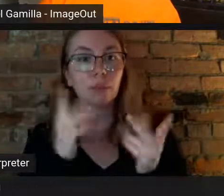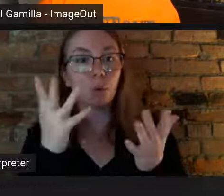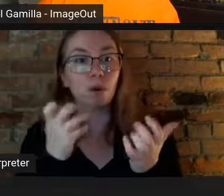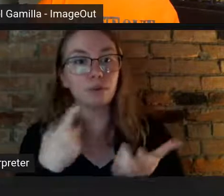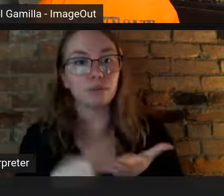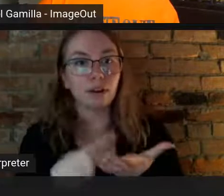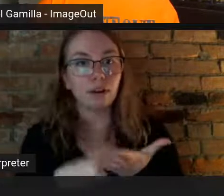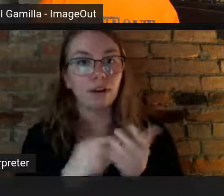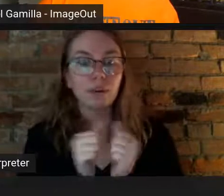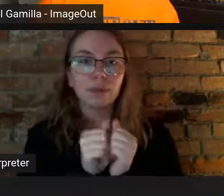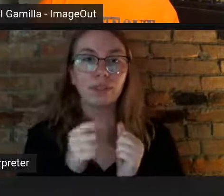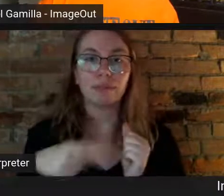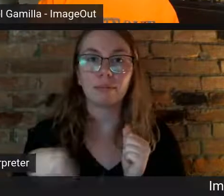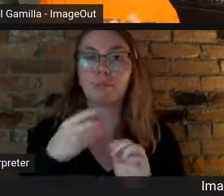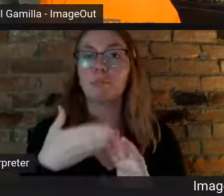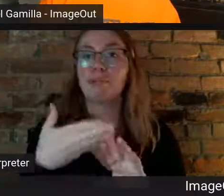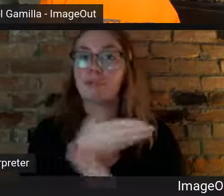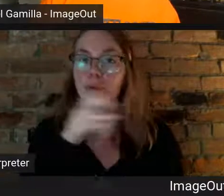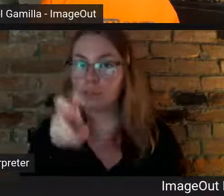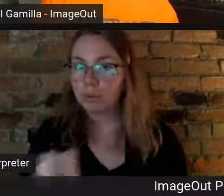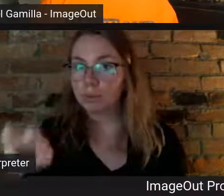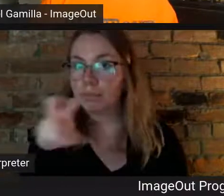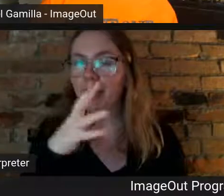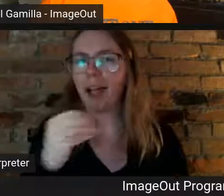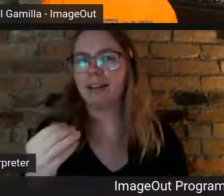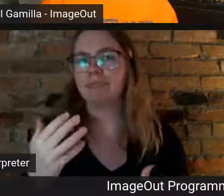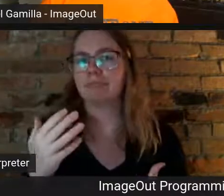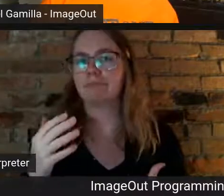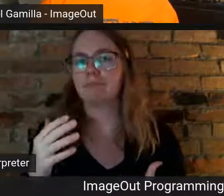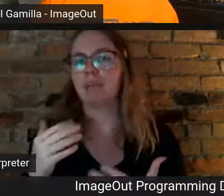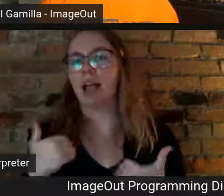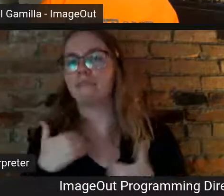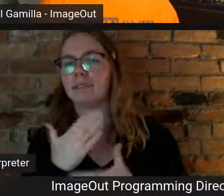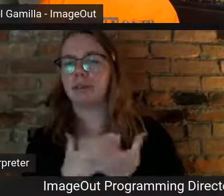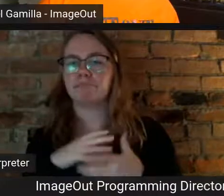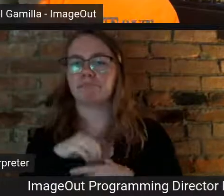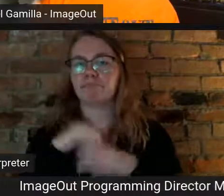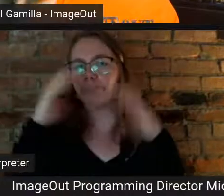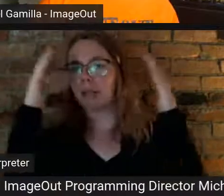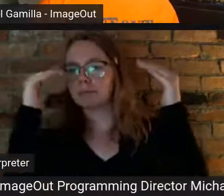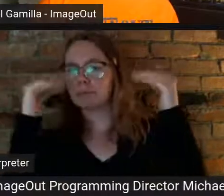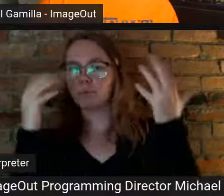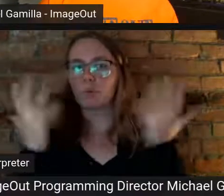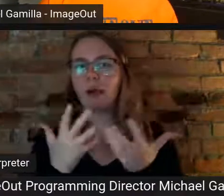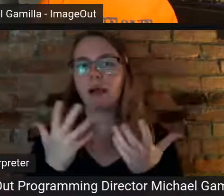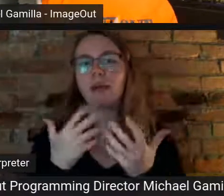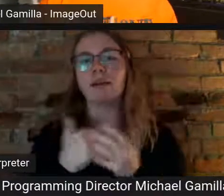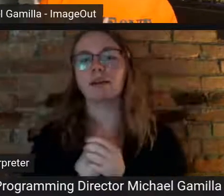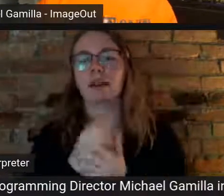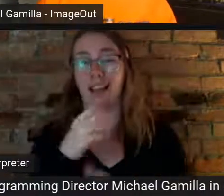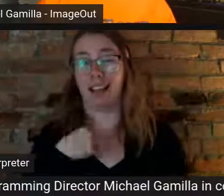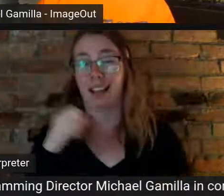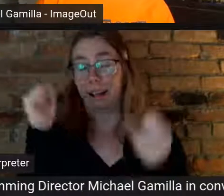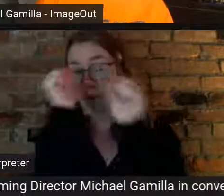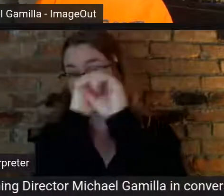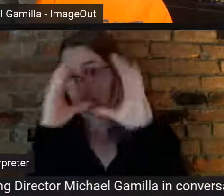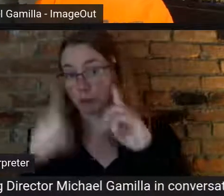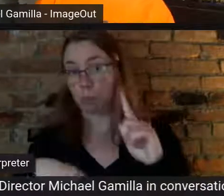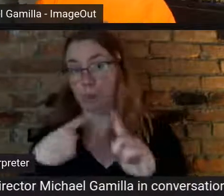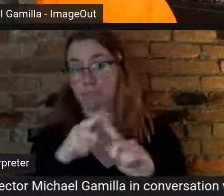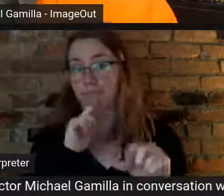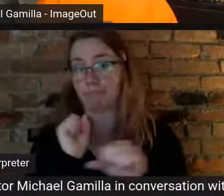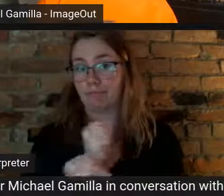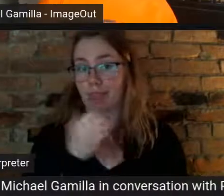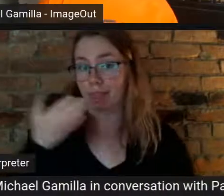trip, and having some expectations. And I imagine when you were there and actually